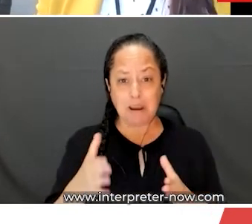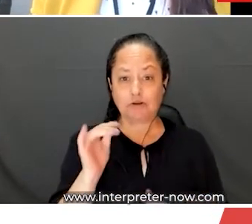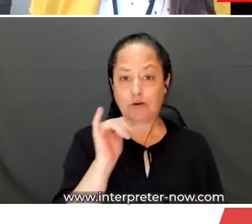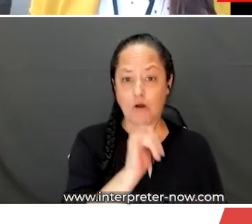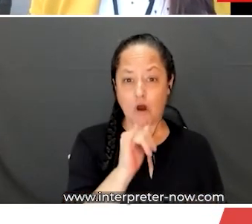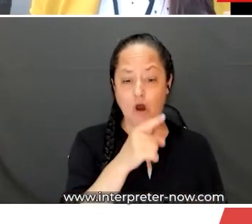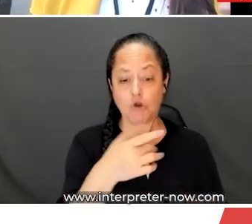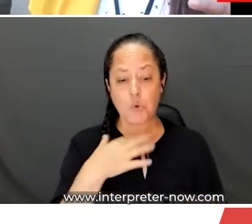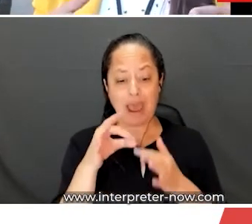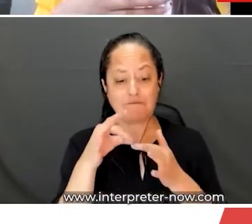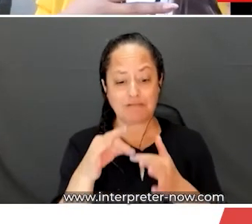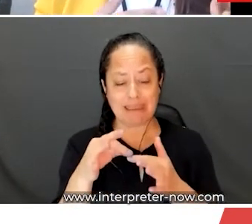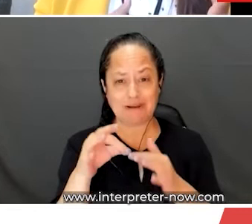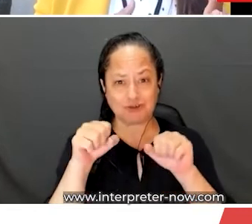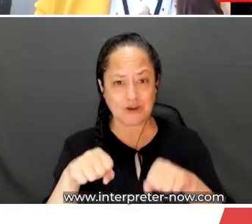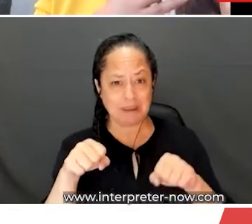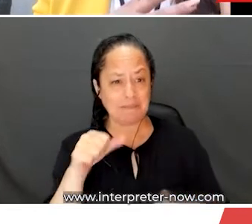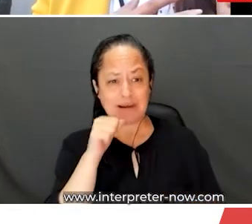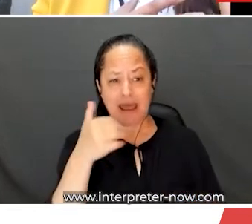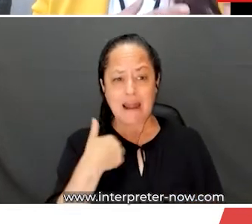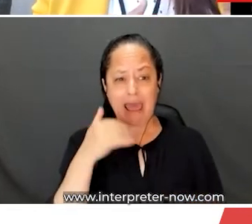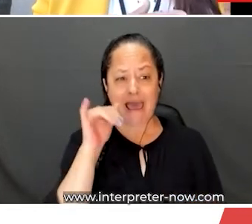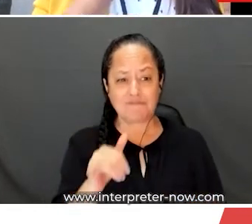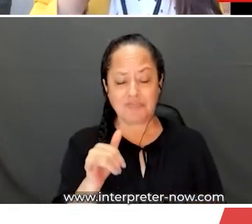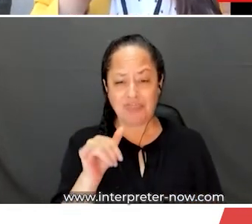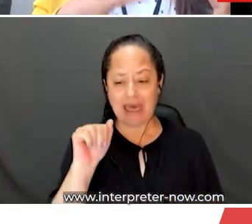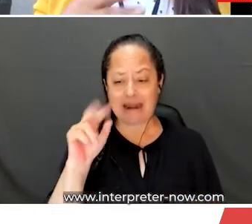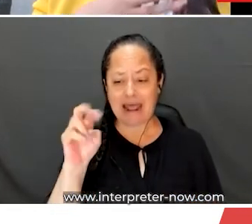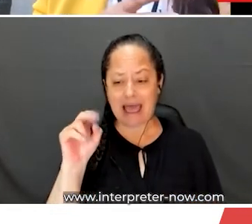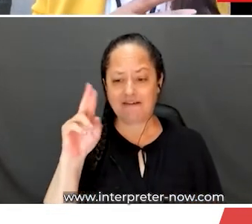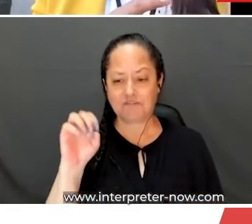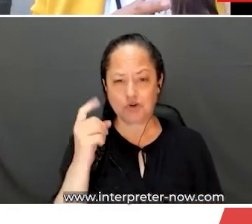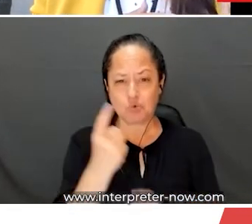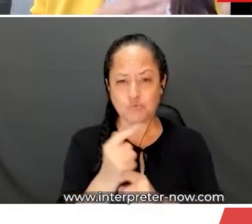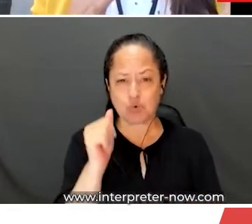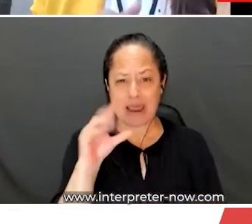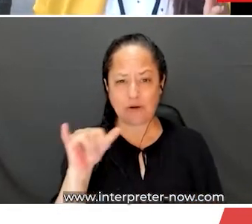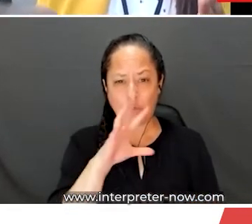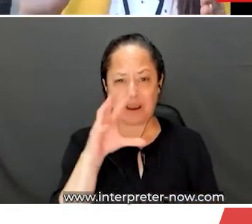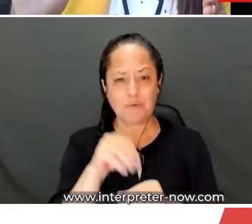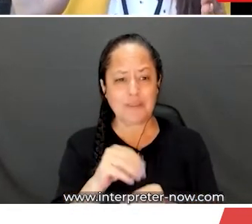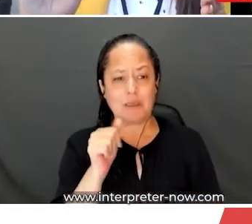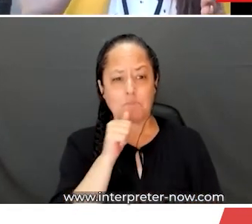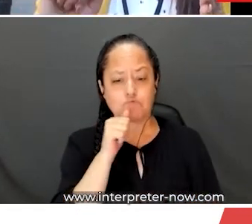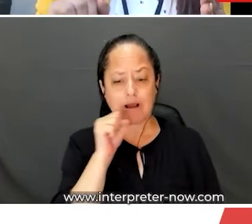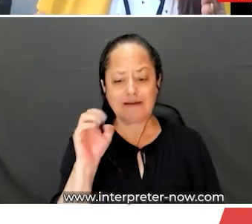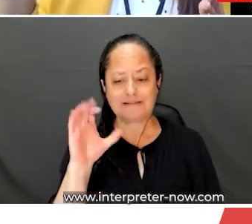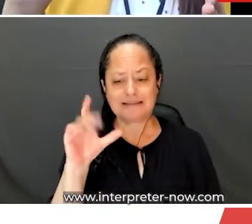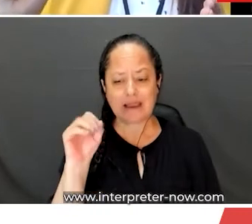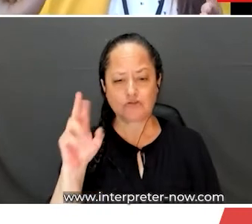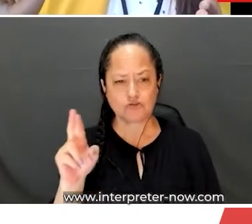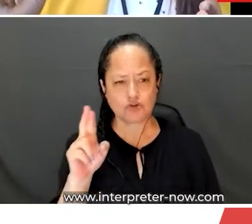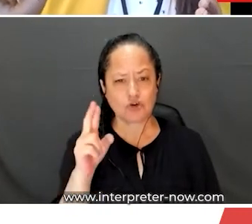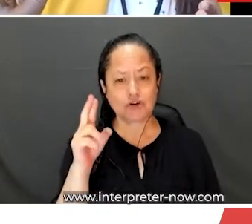some leadership capabilities. And I didn't have that avenue right away in the private sector. But sometimes what you